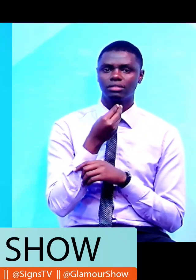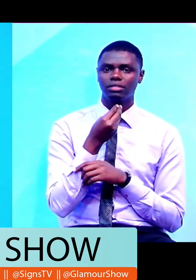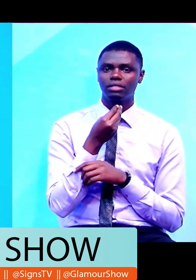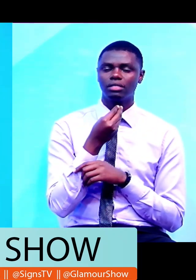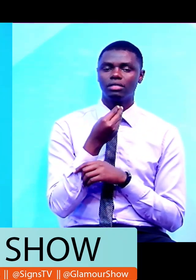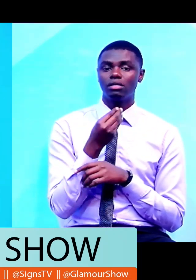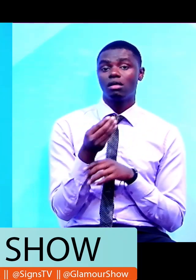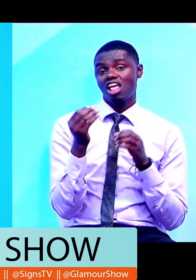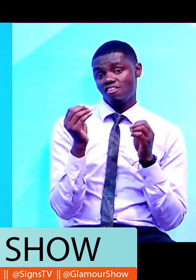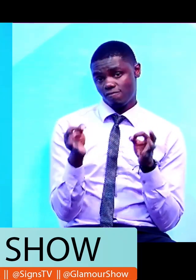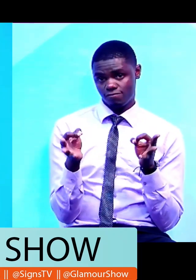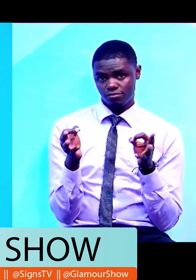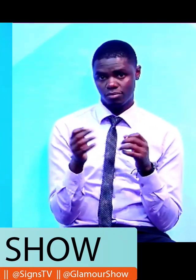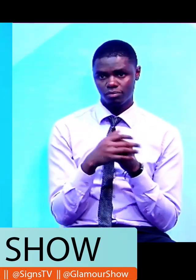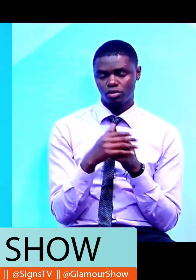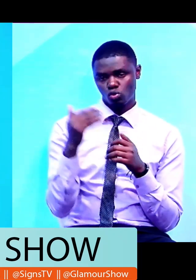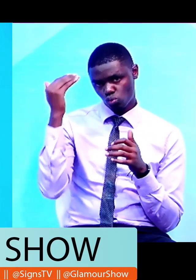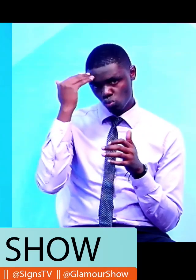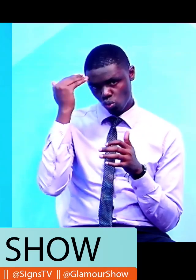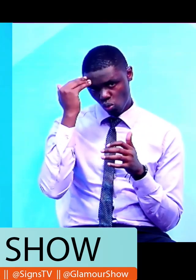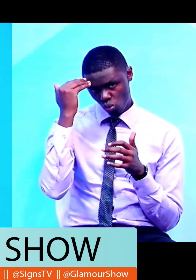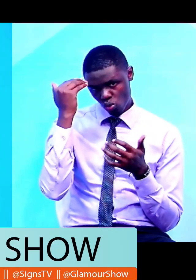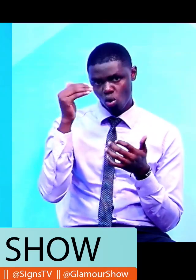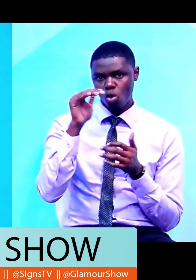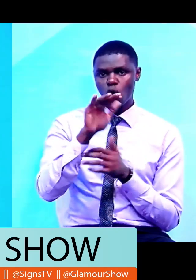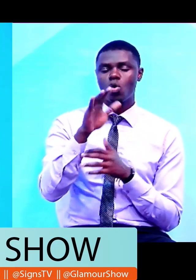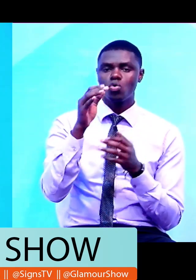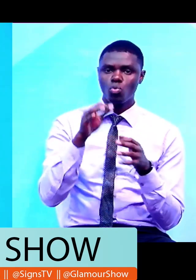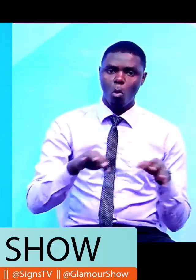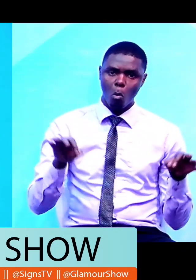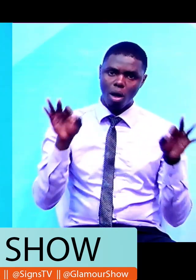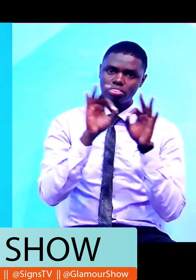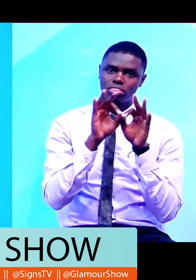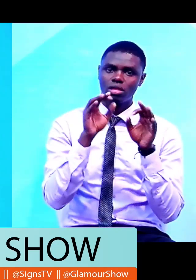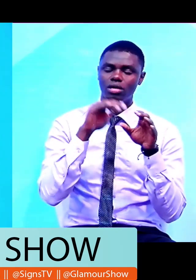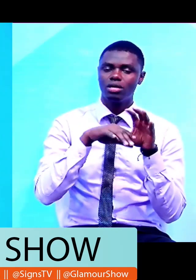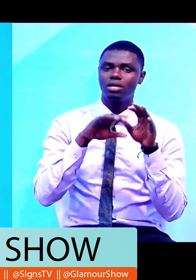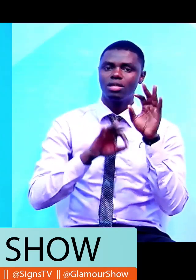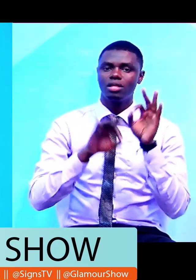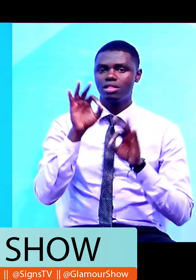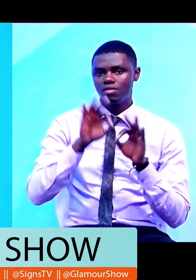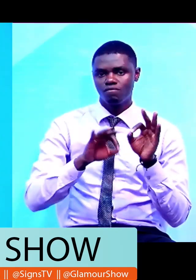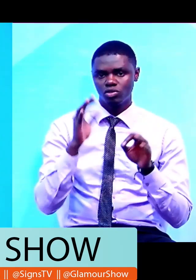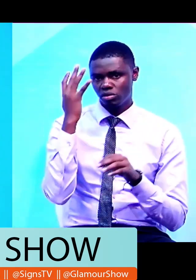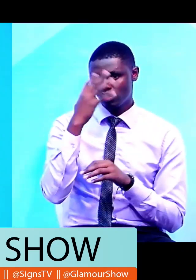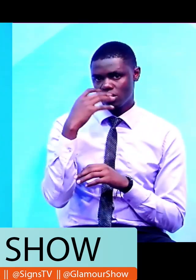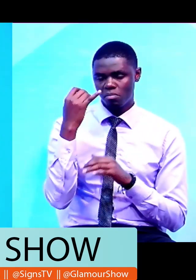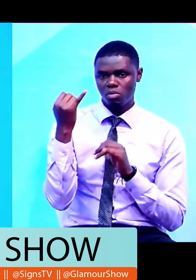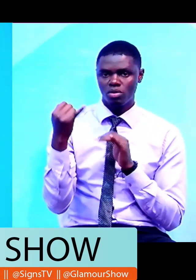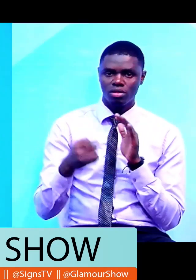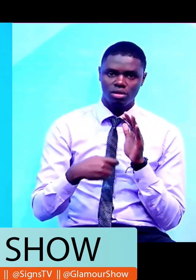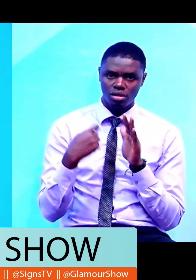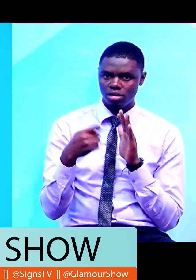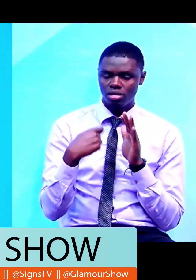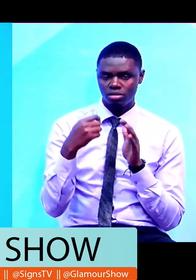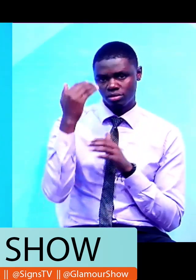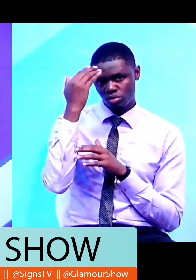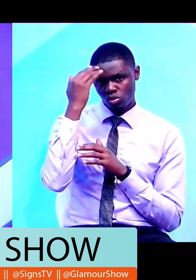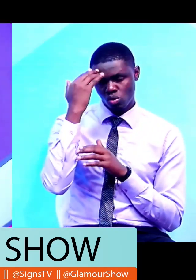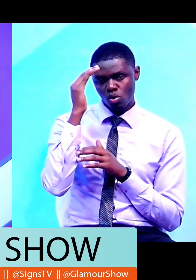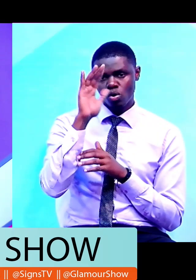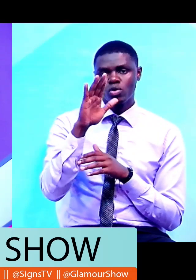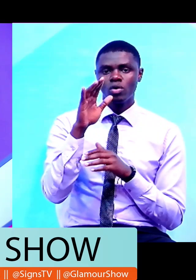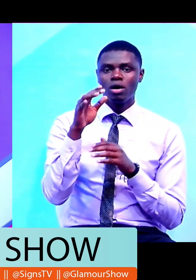long as you know your worth in the fashion and beauty industry, know your worth as a